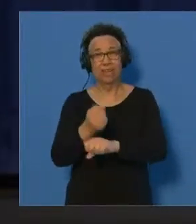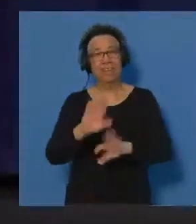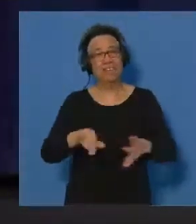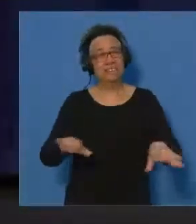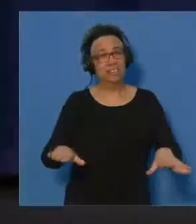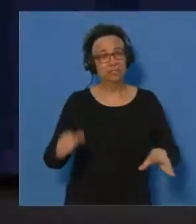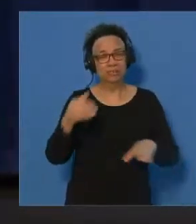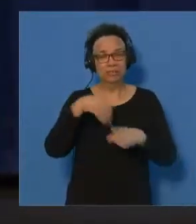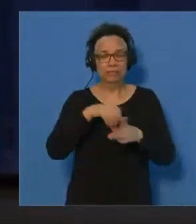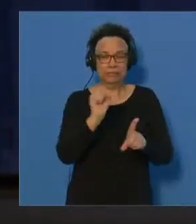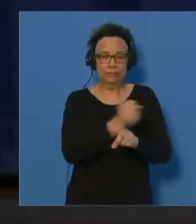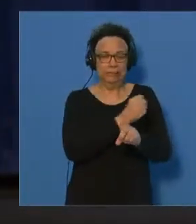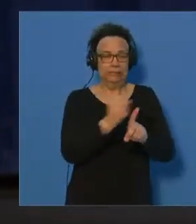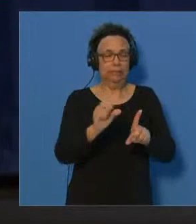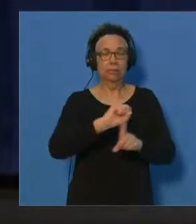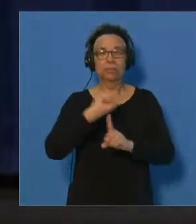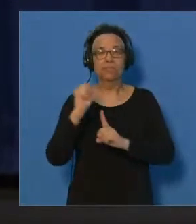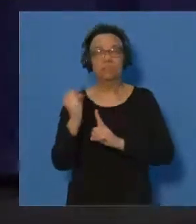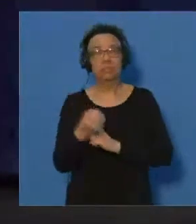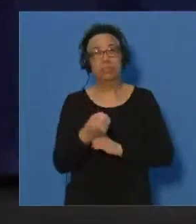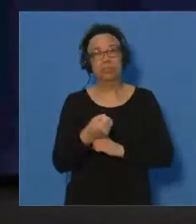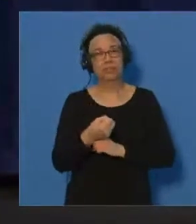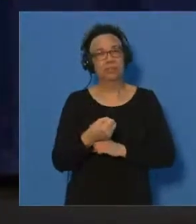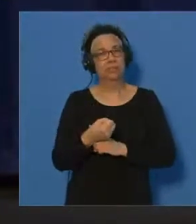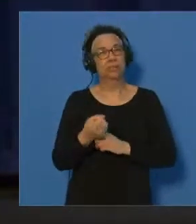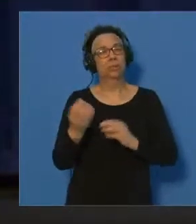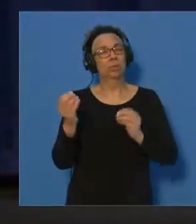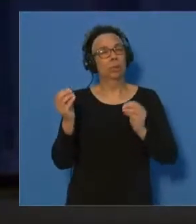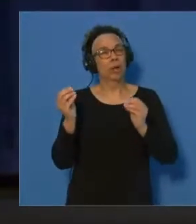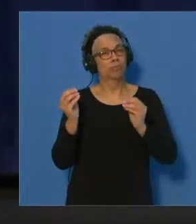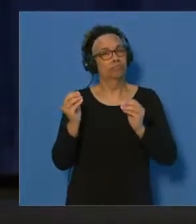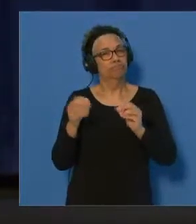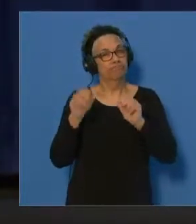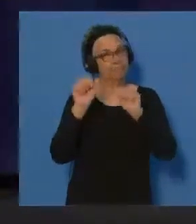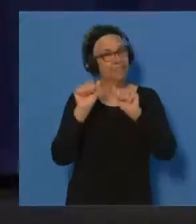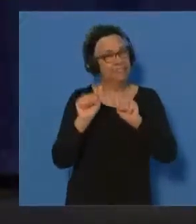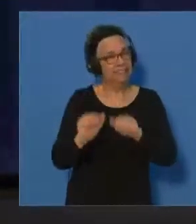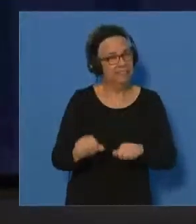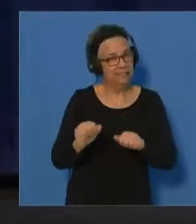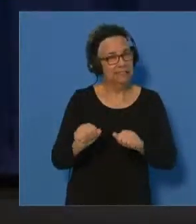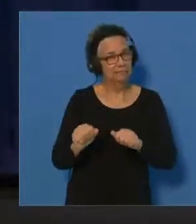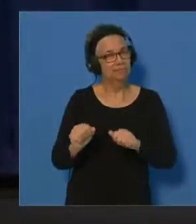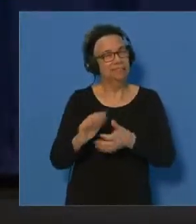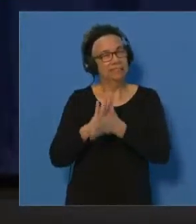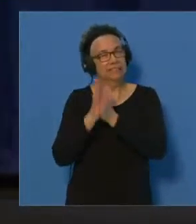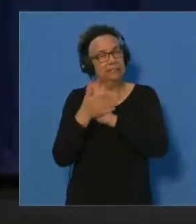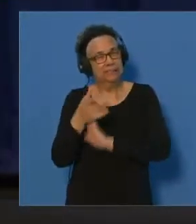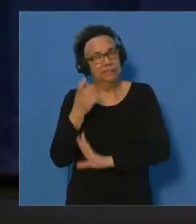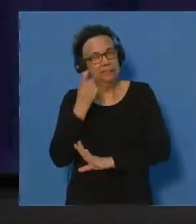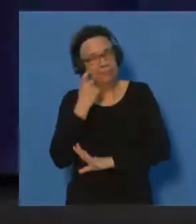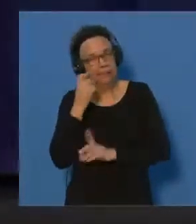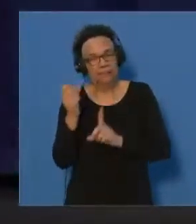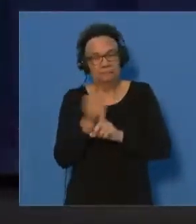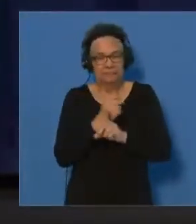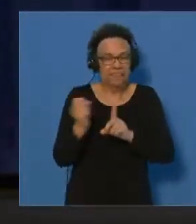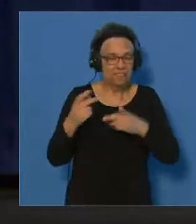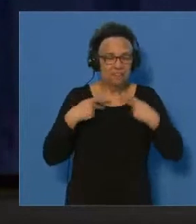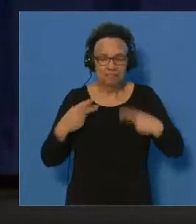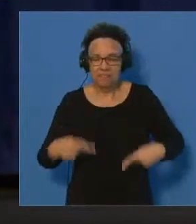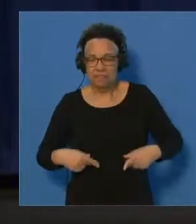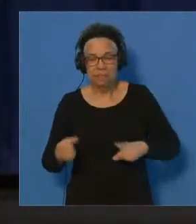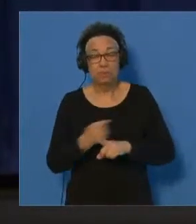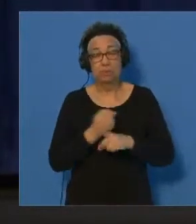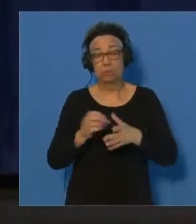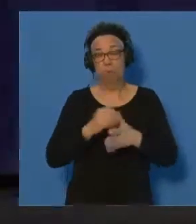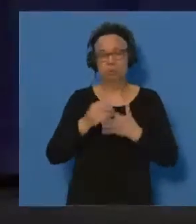in abusive situations may be more susceptible to incidences of sexual abuse, physical abuse, and neglect